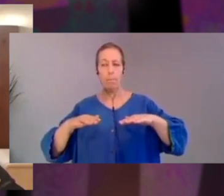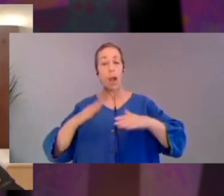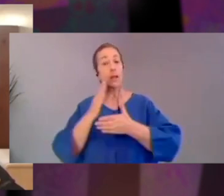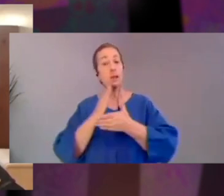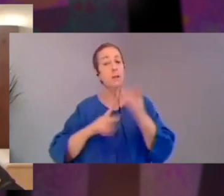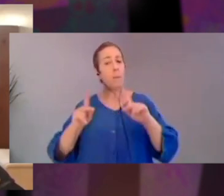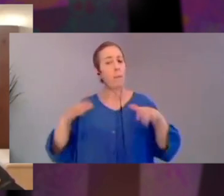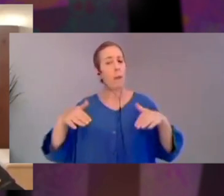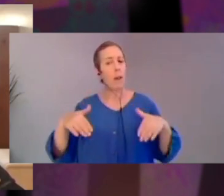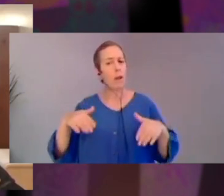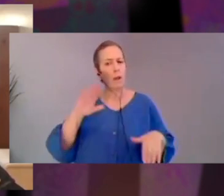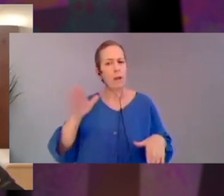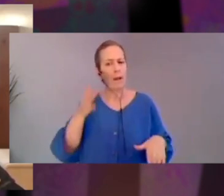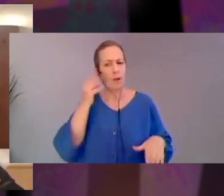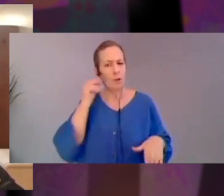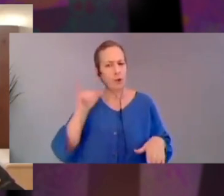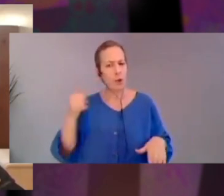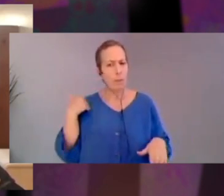that.